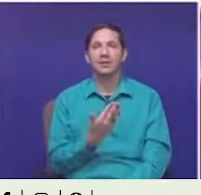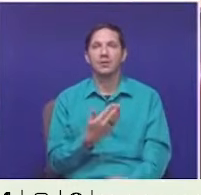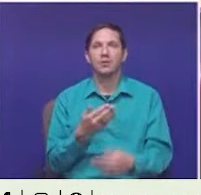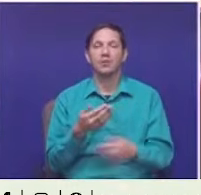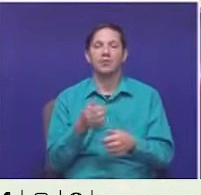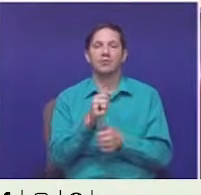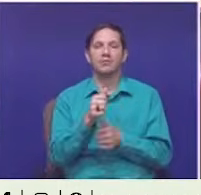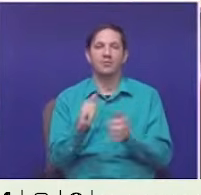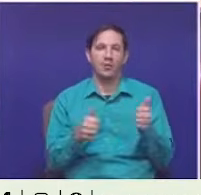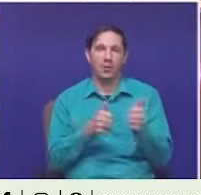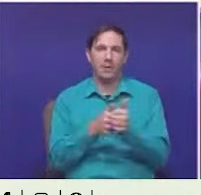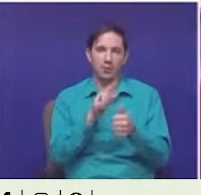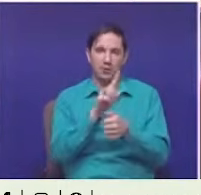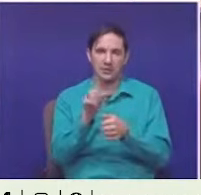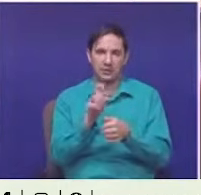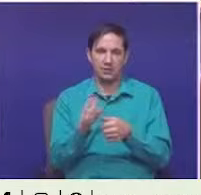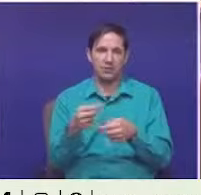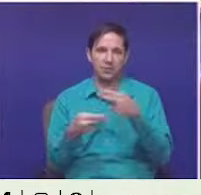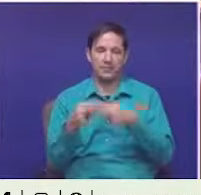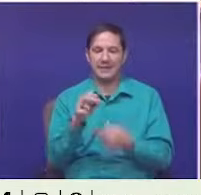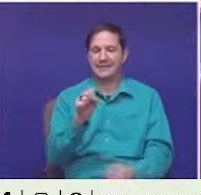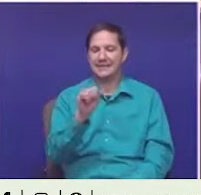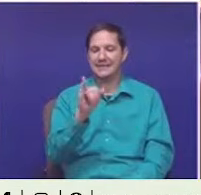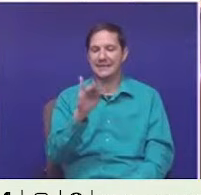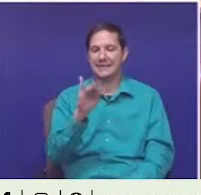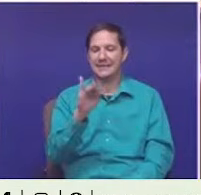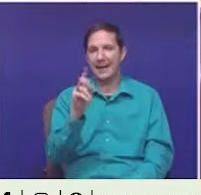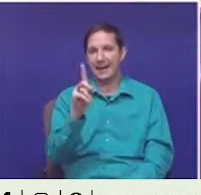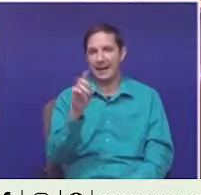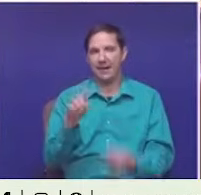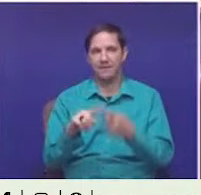Honorable Sibande from Mpumalanga.